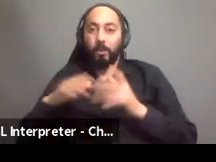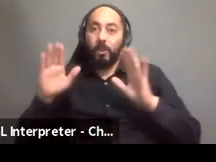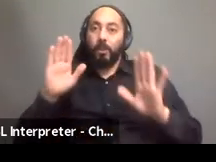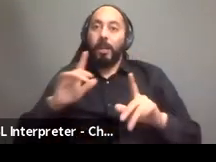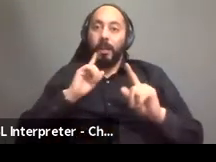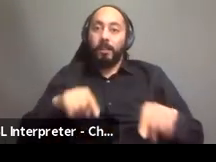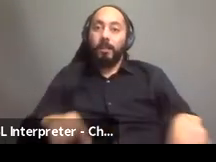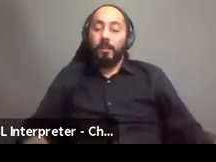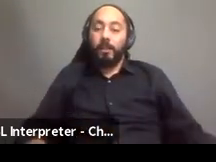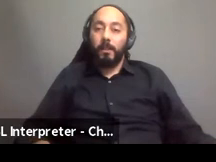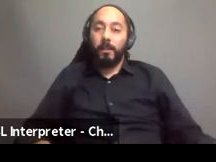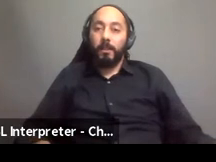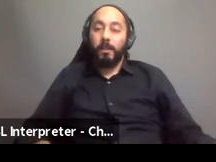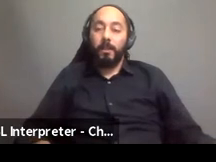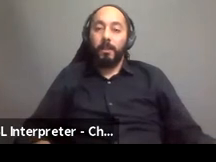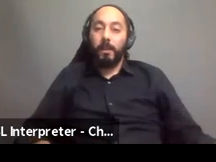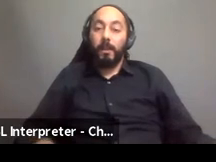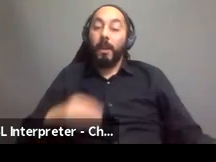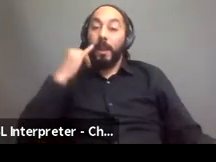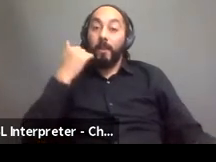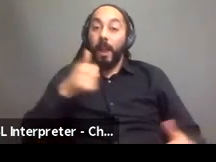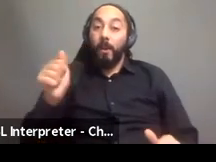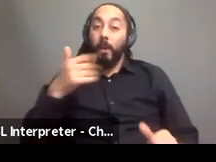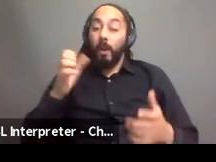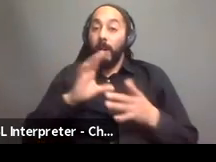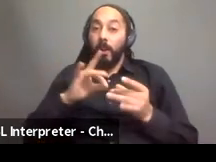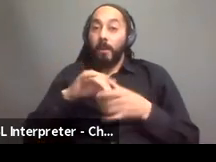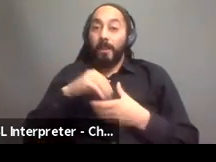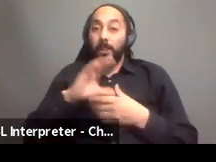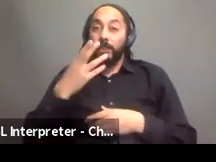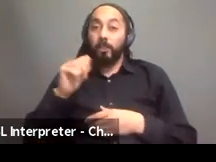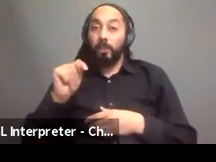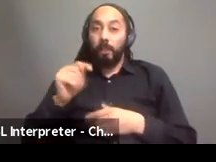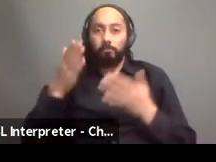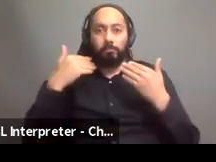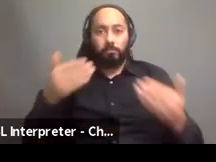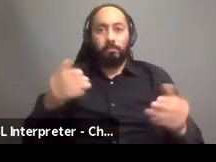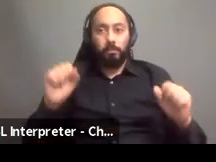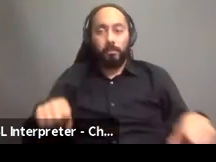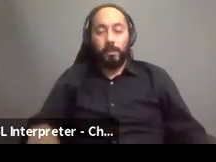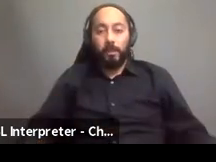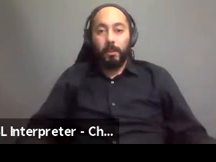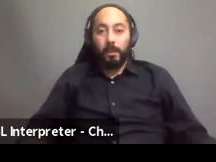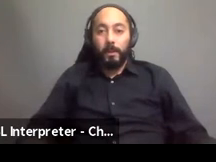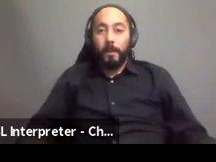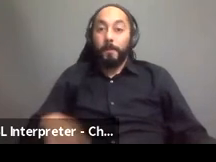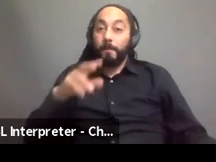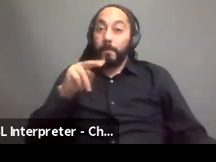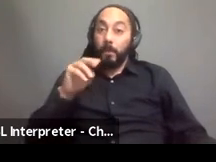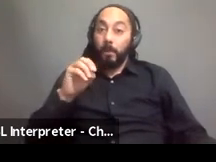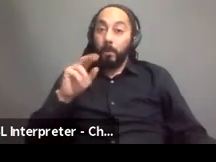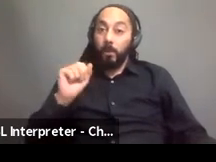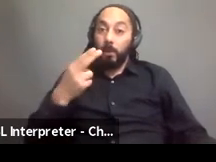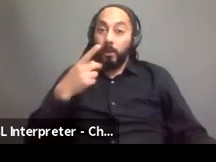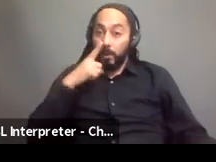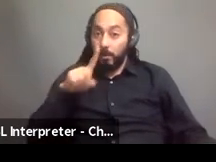If anyone else wants to drop something in the chat, feel free to do so. But if Nora is fine with it, I'm ready